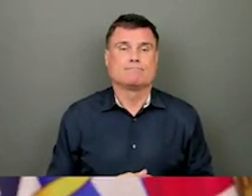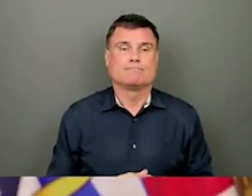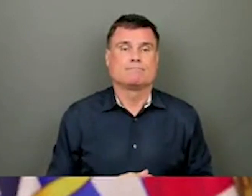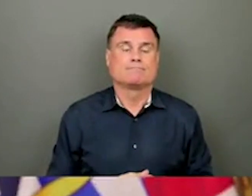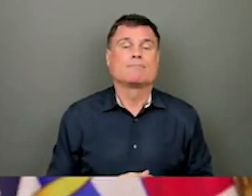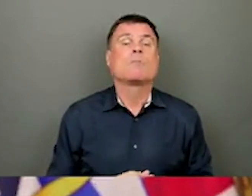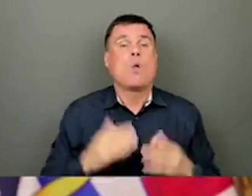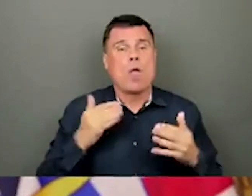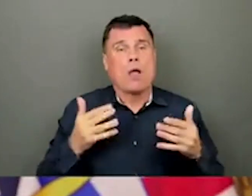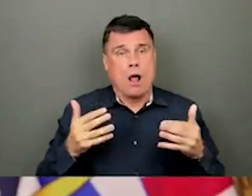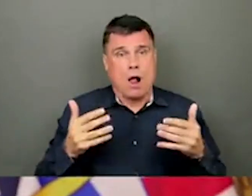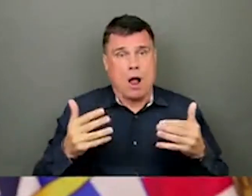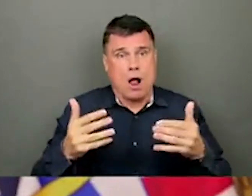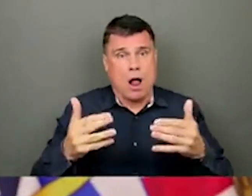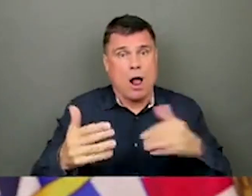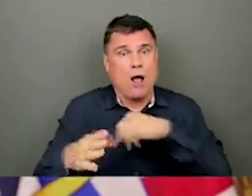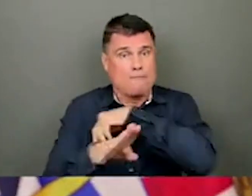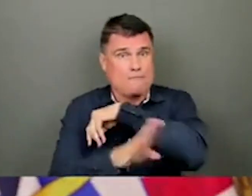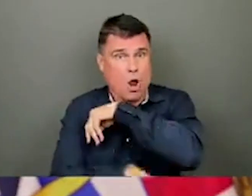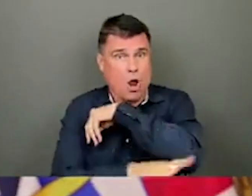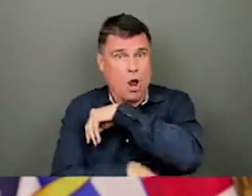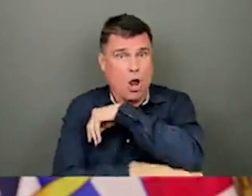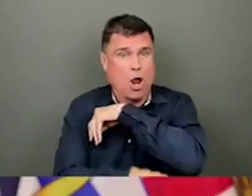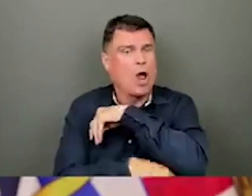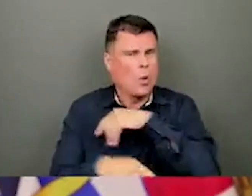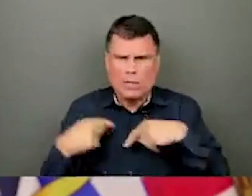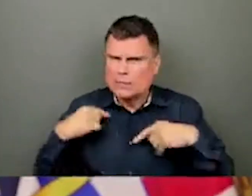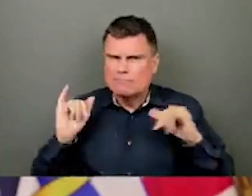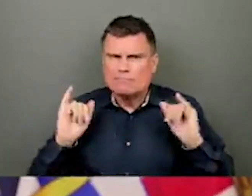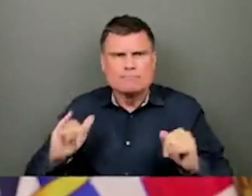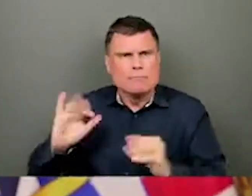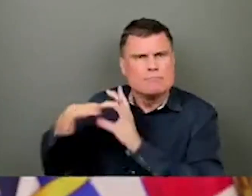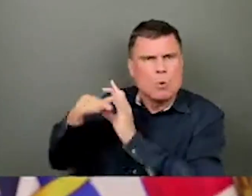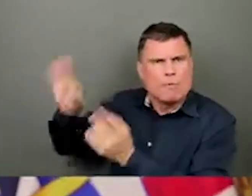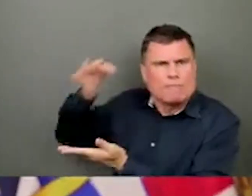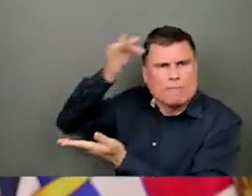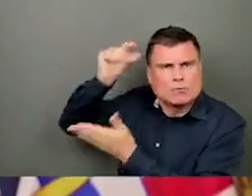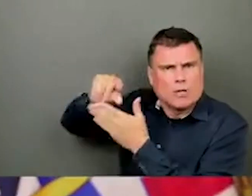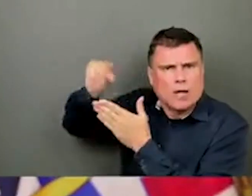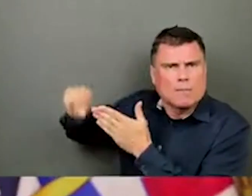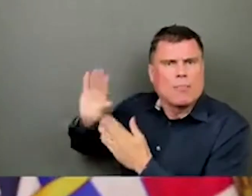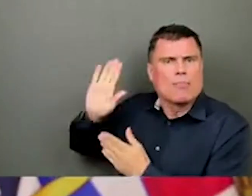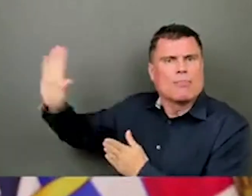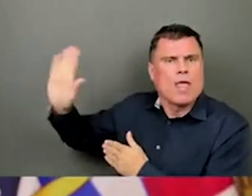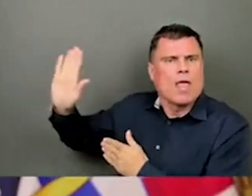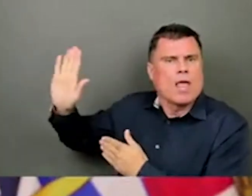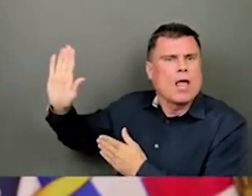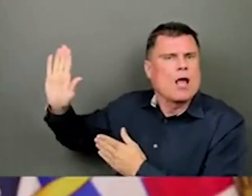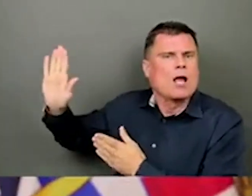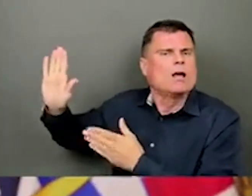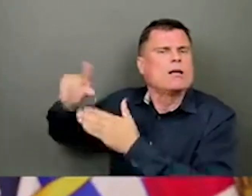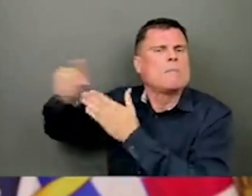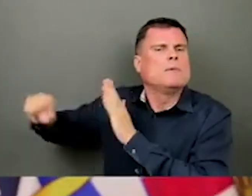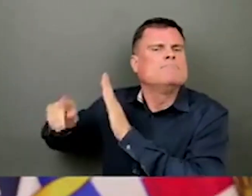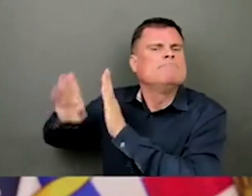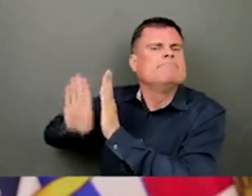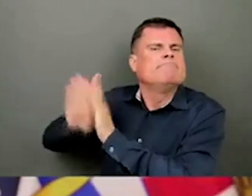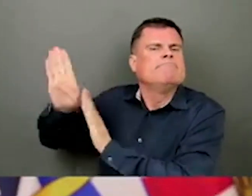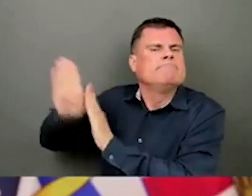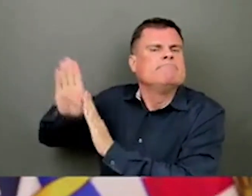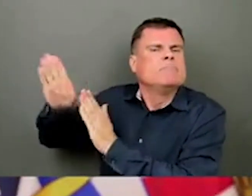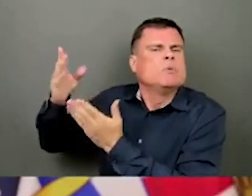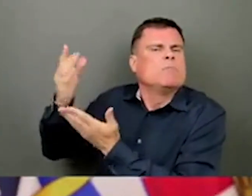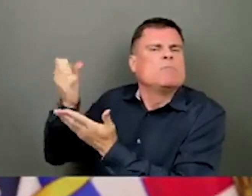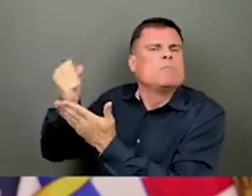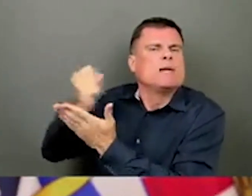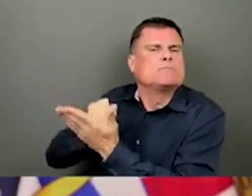to work with the federal government to make sure we have an alignment with the federal vaccine passport that's under development as well.